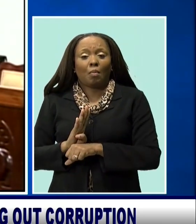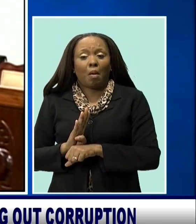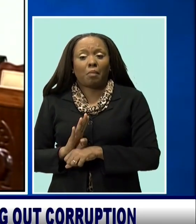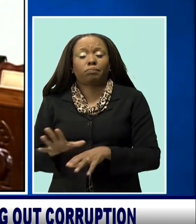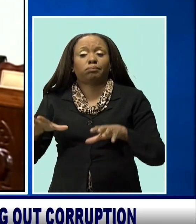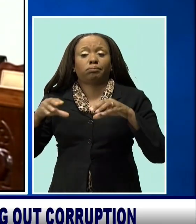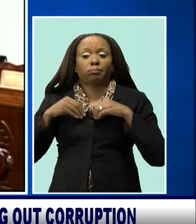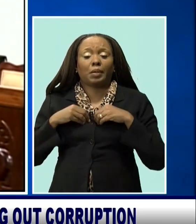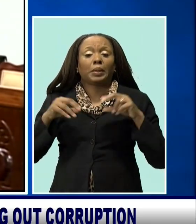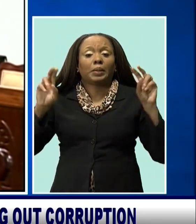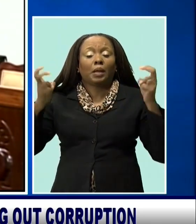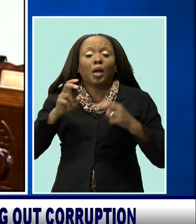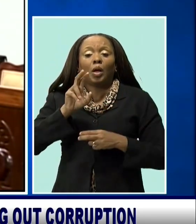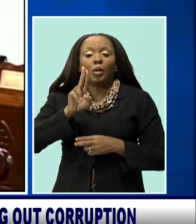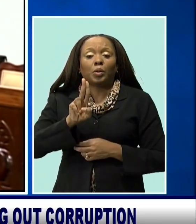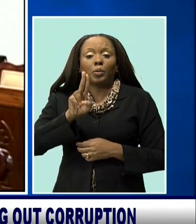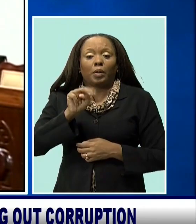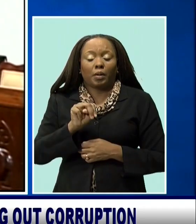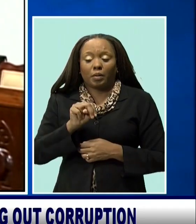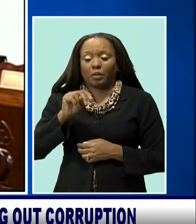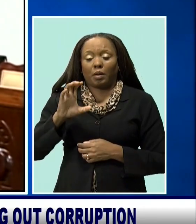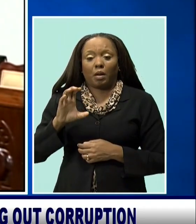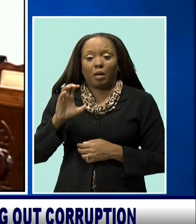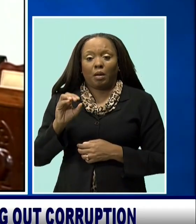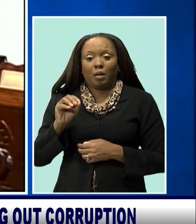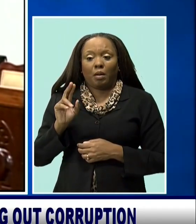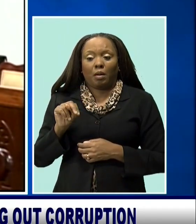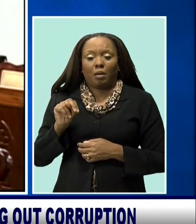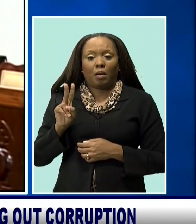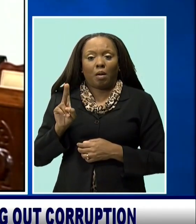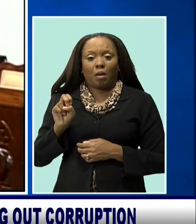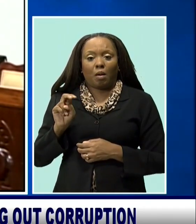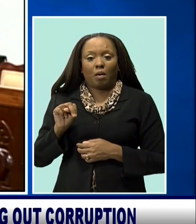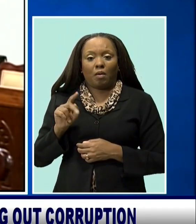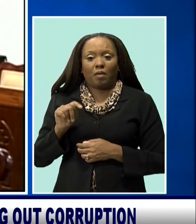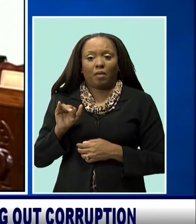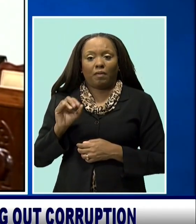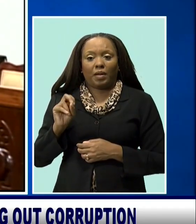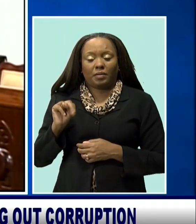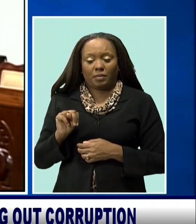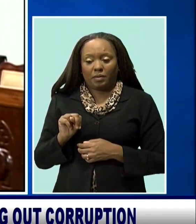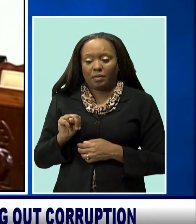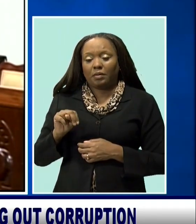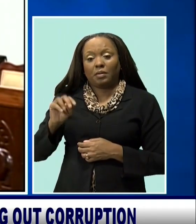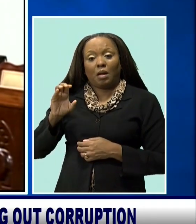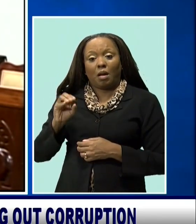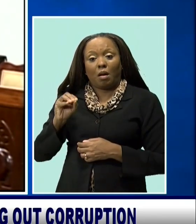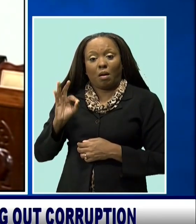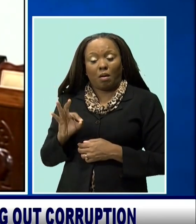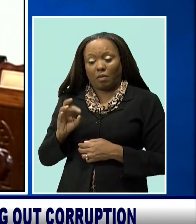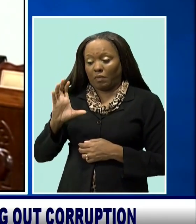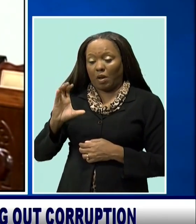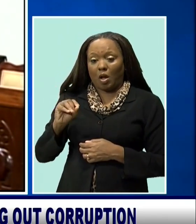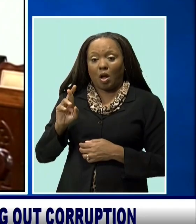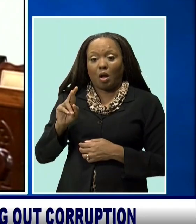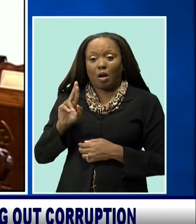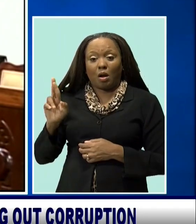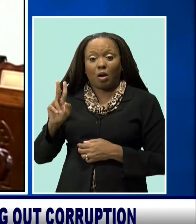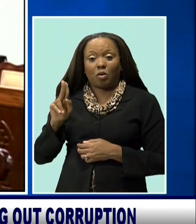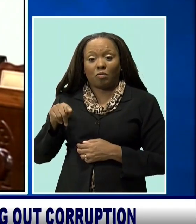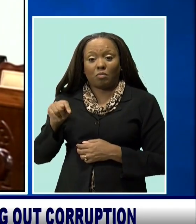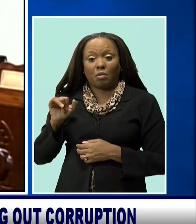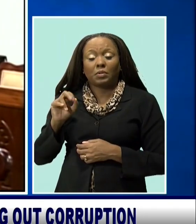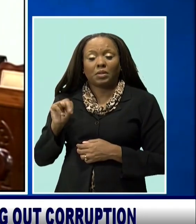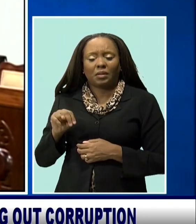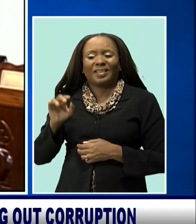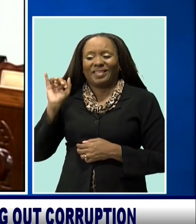is at this point, it is the most thorough, the most comprehensive global